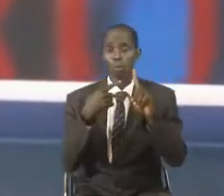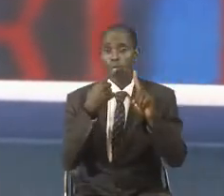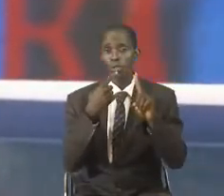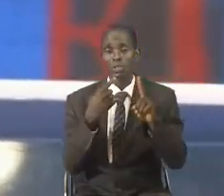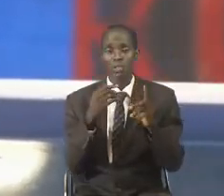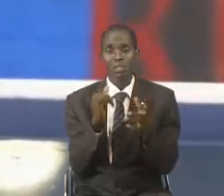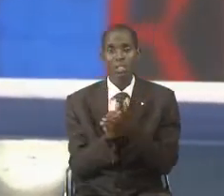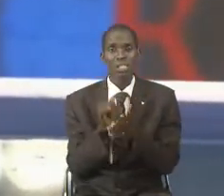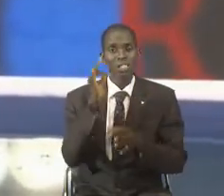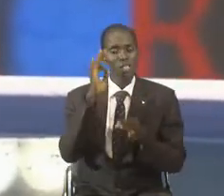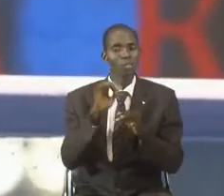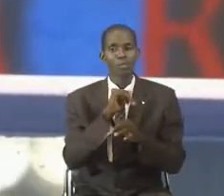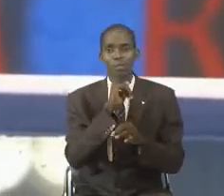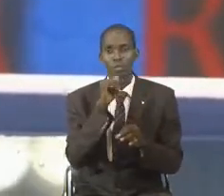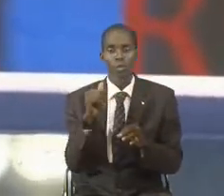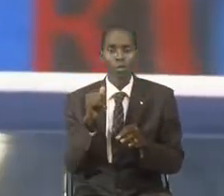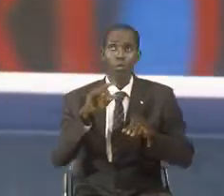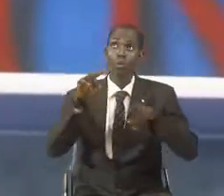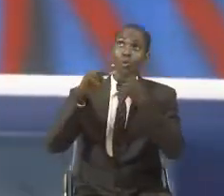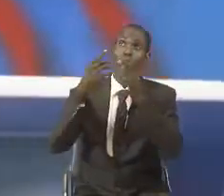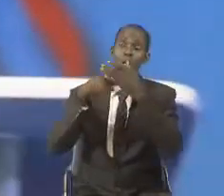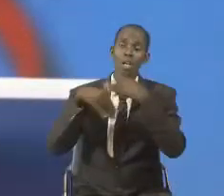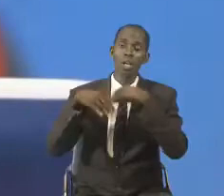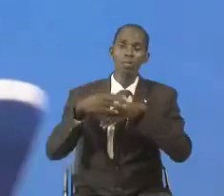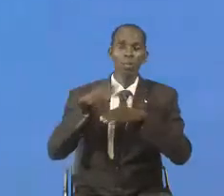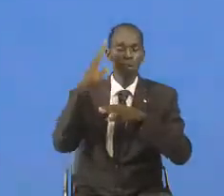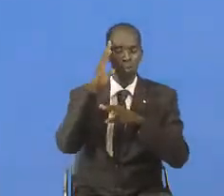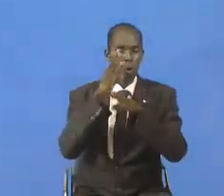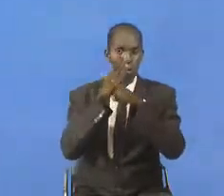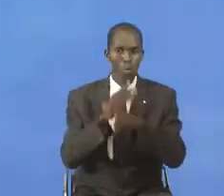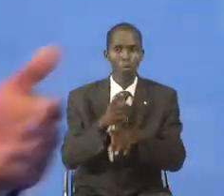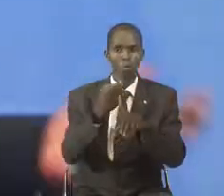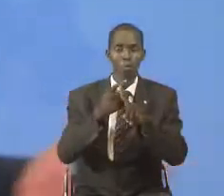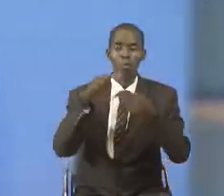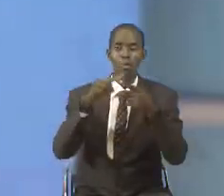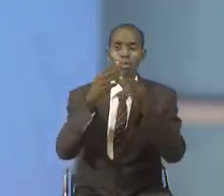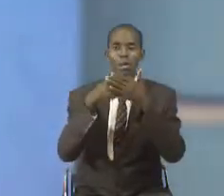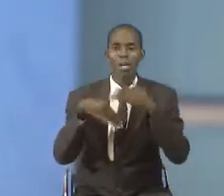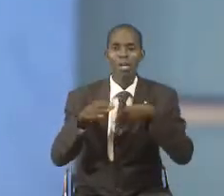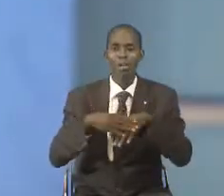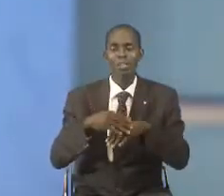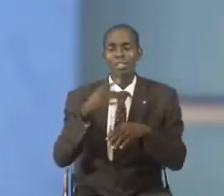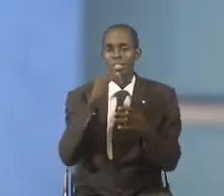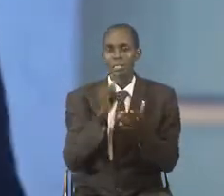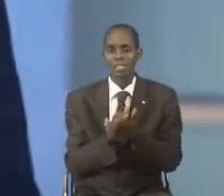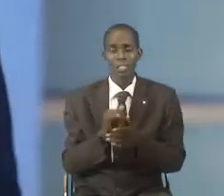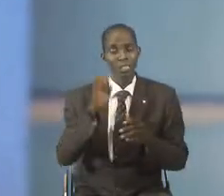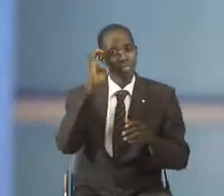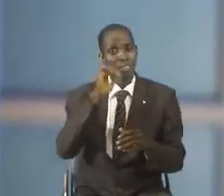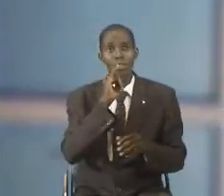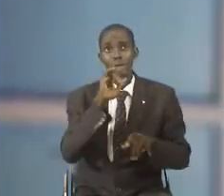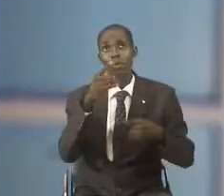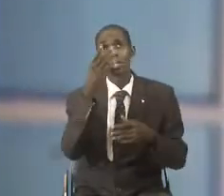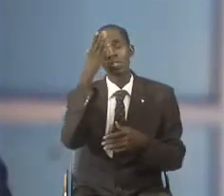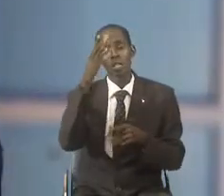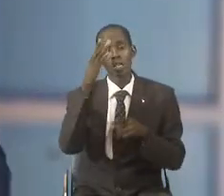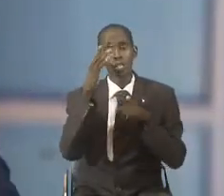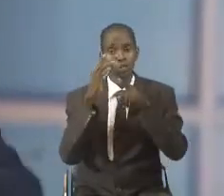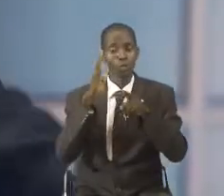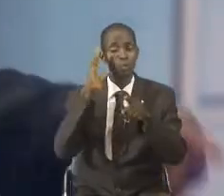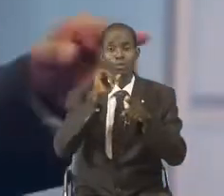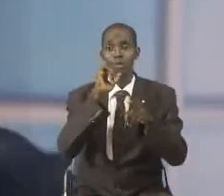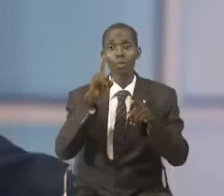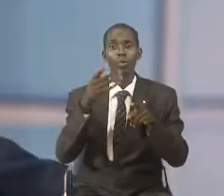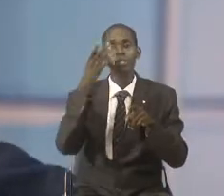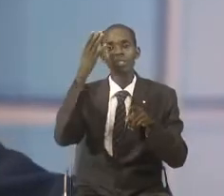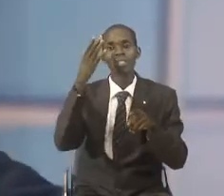destroyer, he has fallen. The one who said, if he doesn't get to heaven, you too will not get to heaven. He